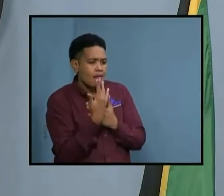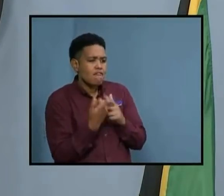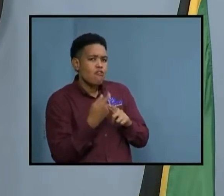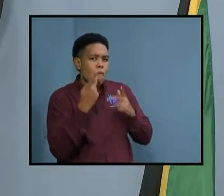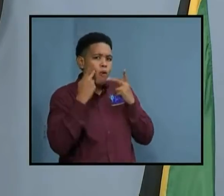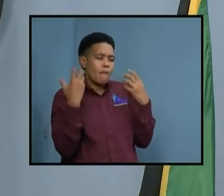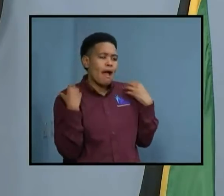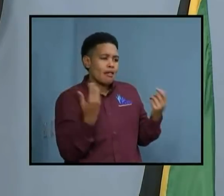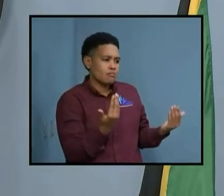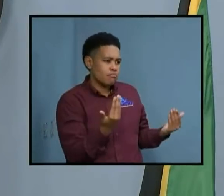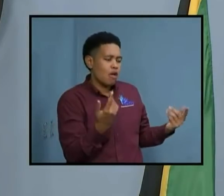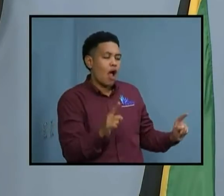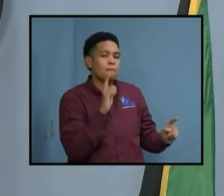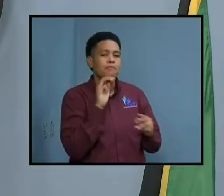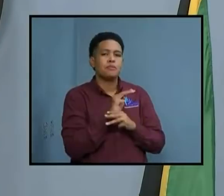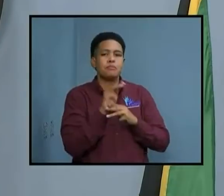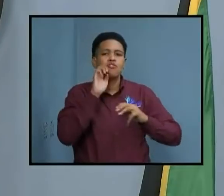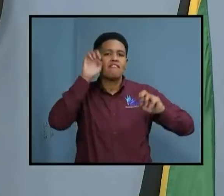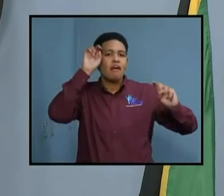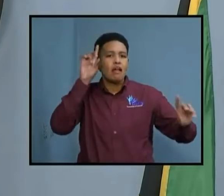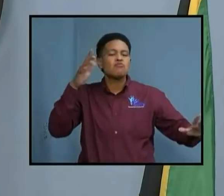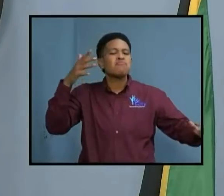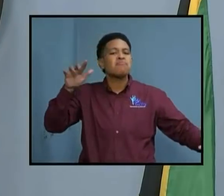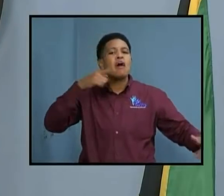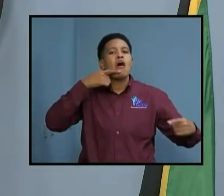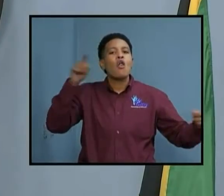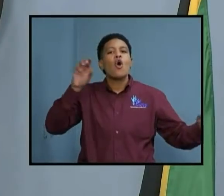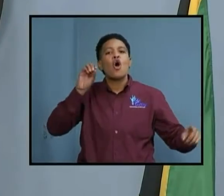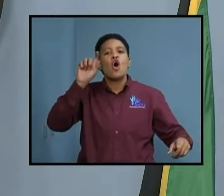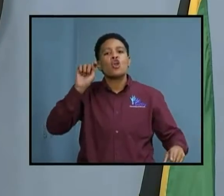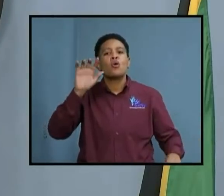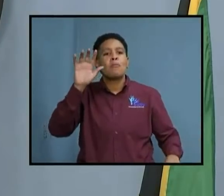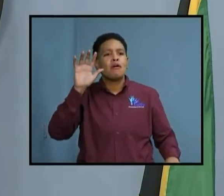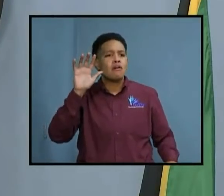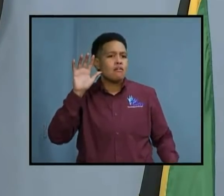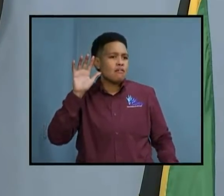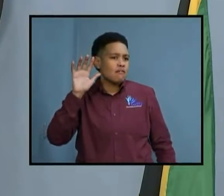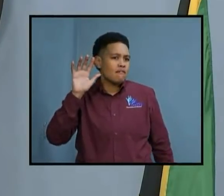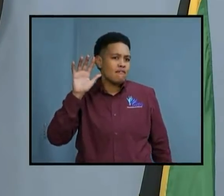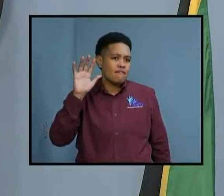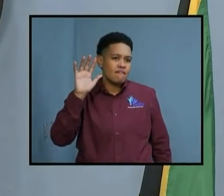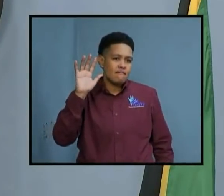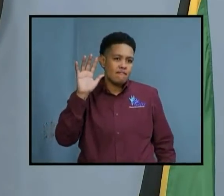health. The Minister of Education did announce October 1st back-to-school period,